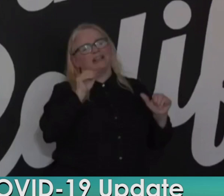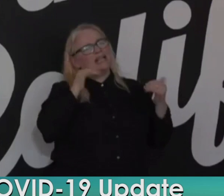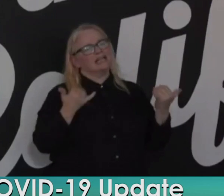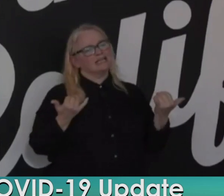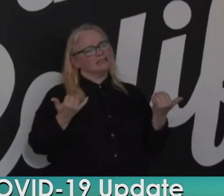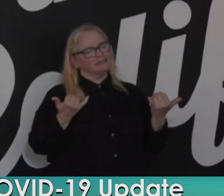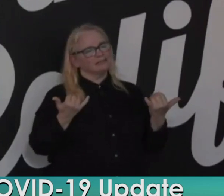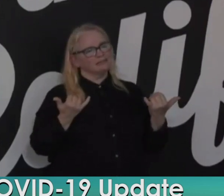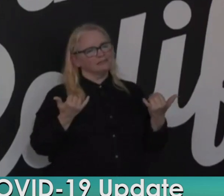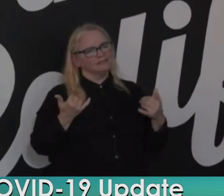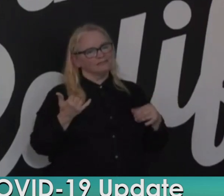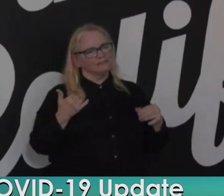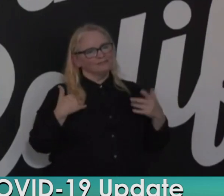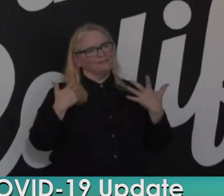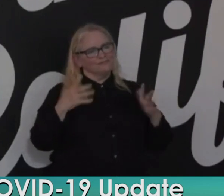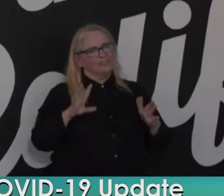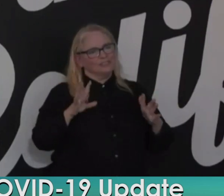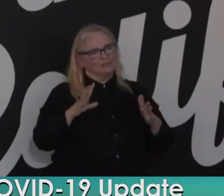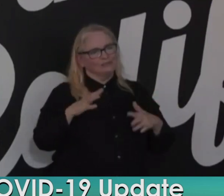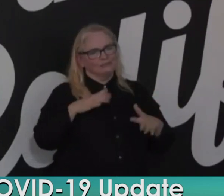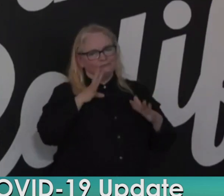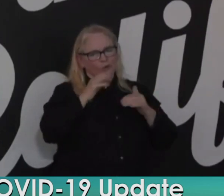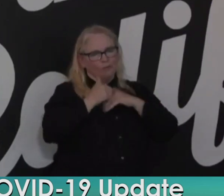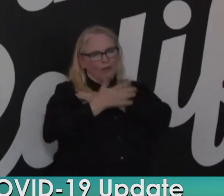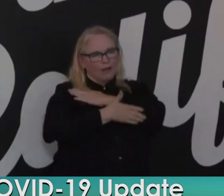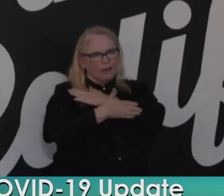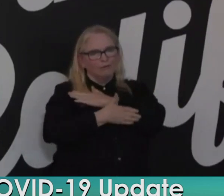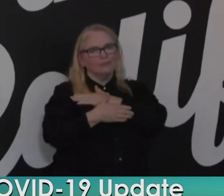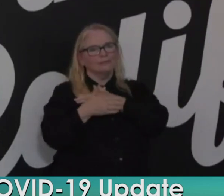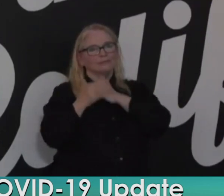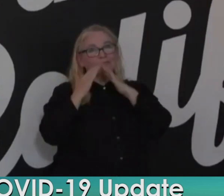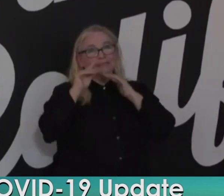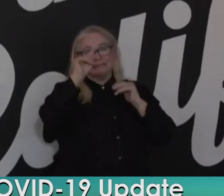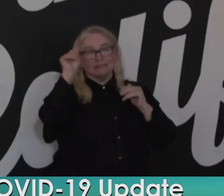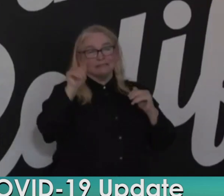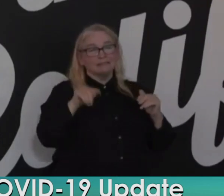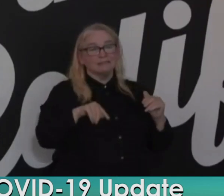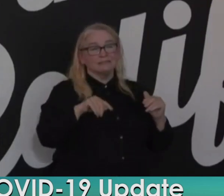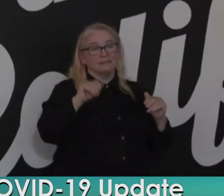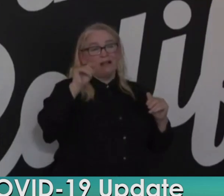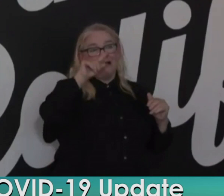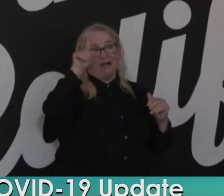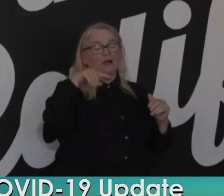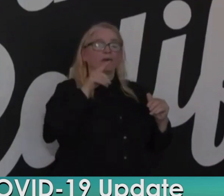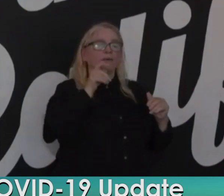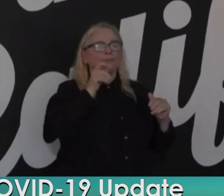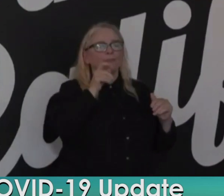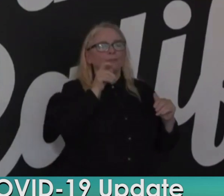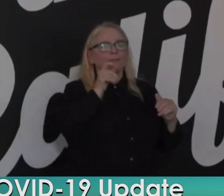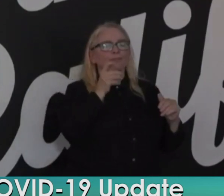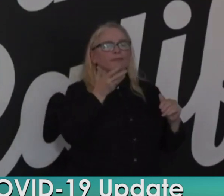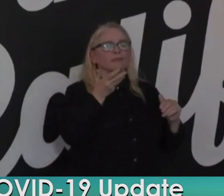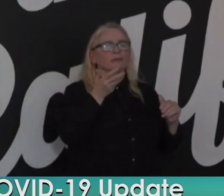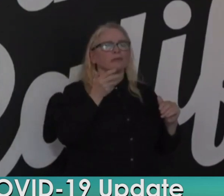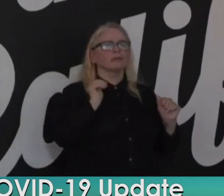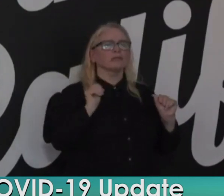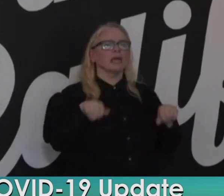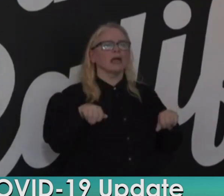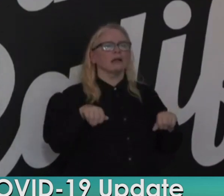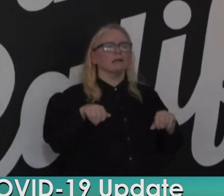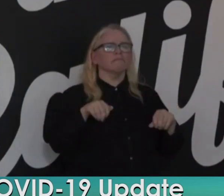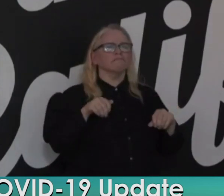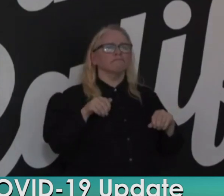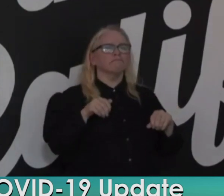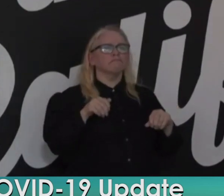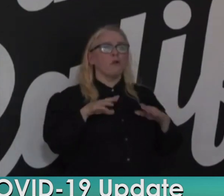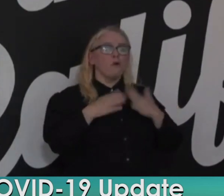having with the counties in real time. Their ability to move deeper into phase two, those are phase two activities, the larger malls.